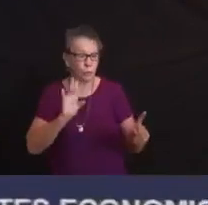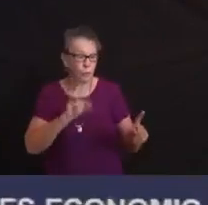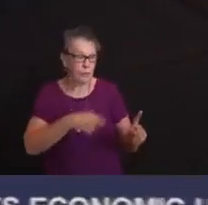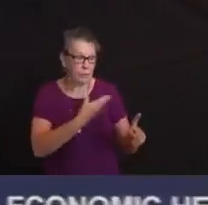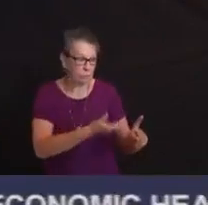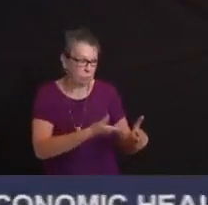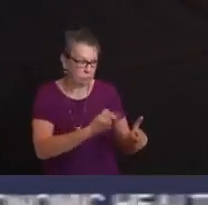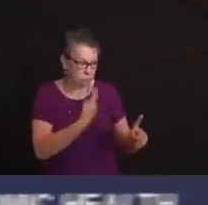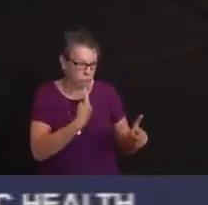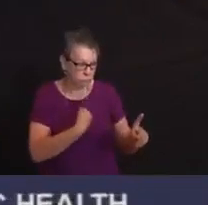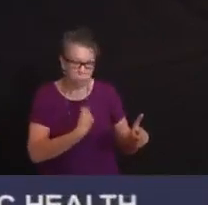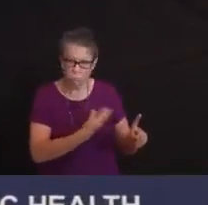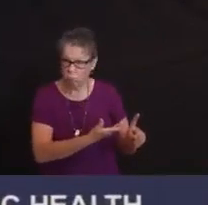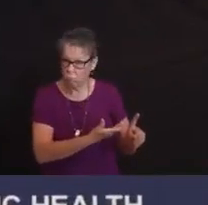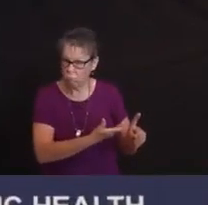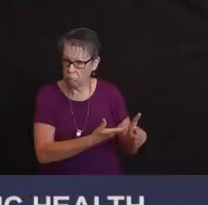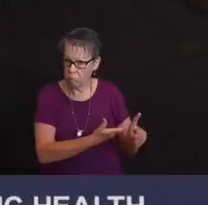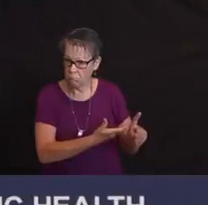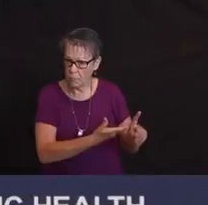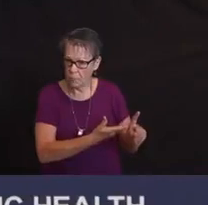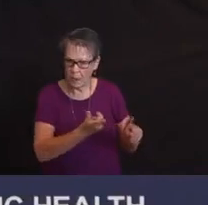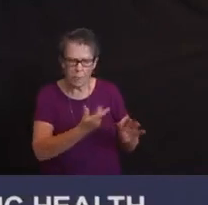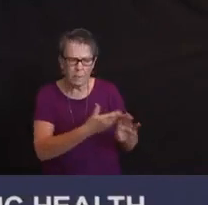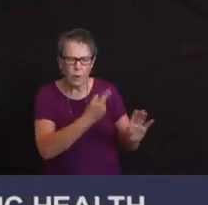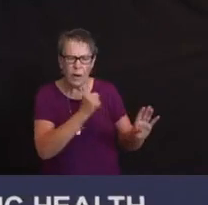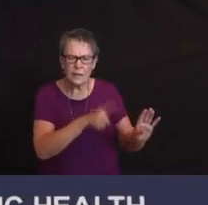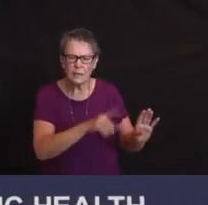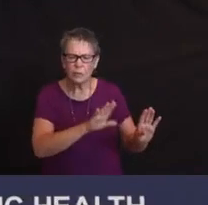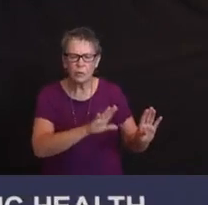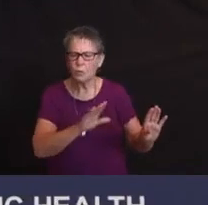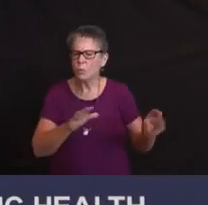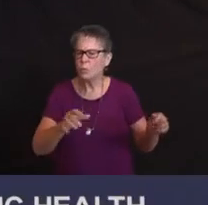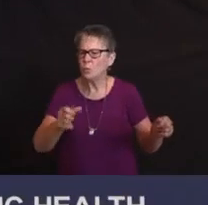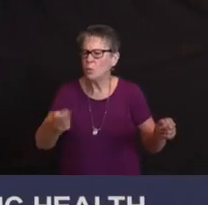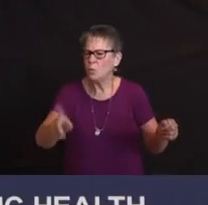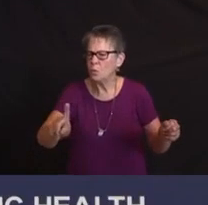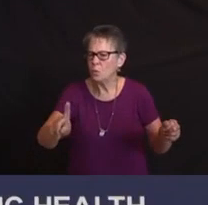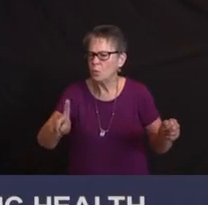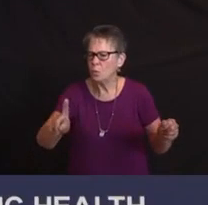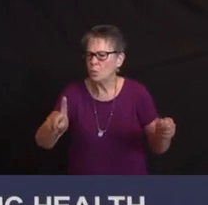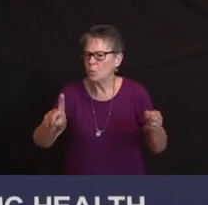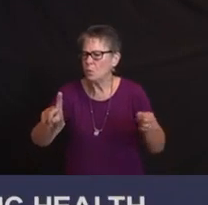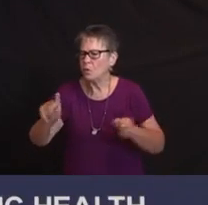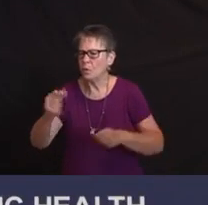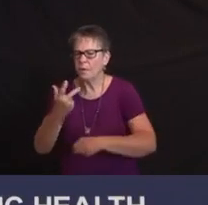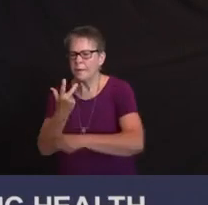And sorry, before you answer, Daniel also asked, is it difference from vaccinated versus